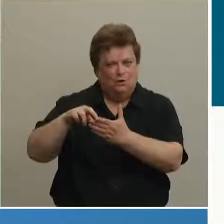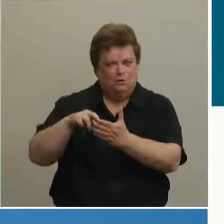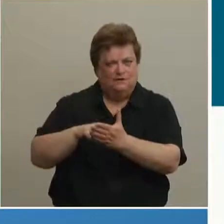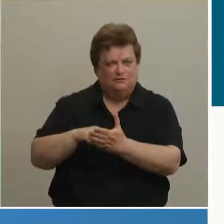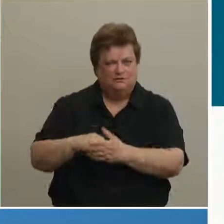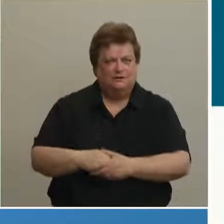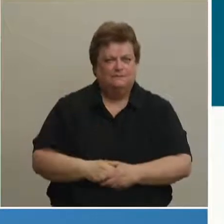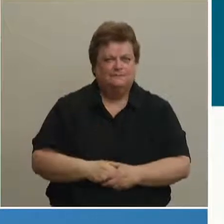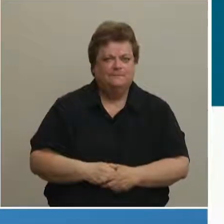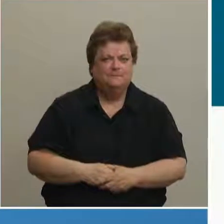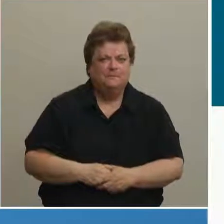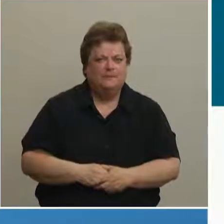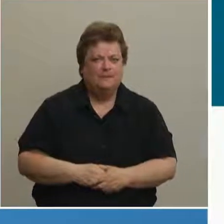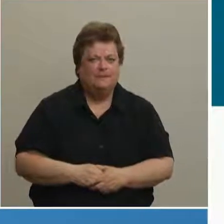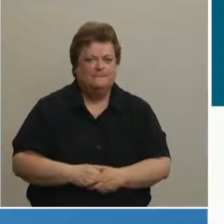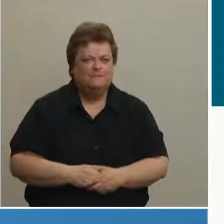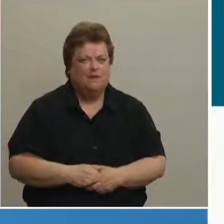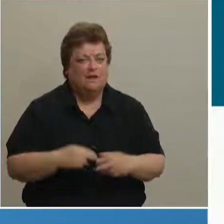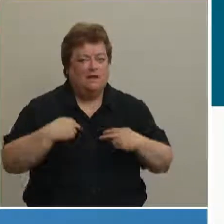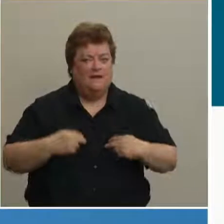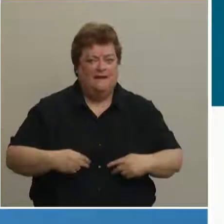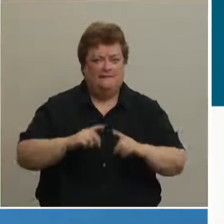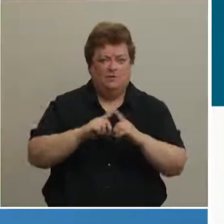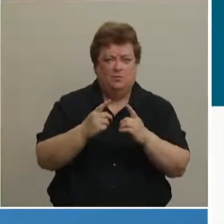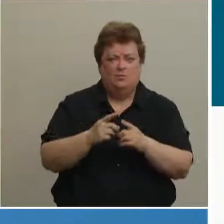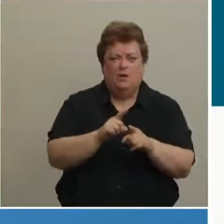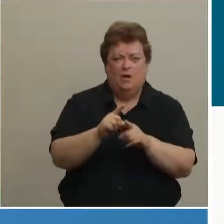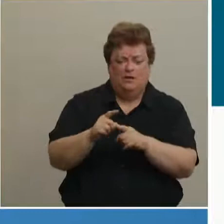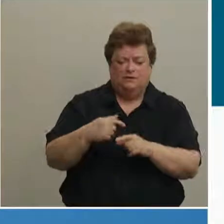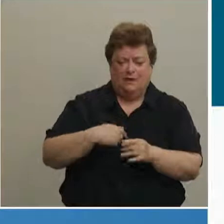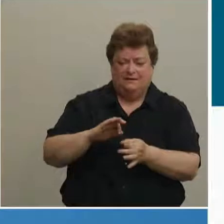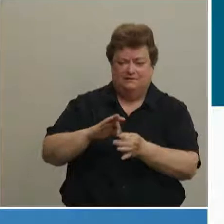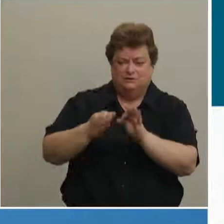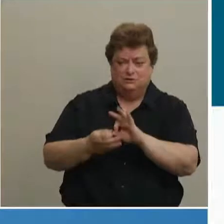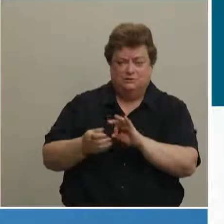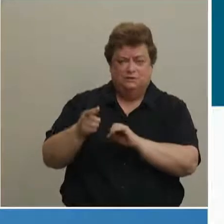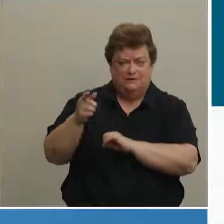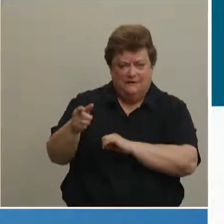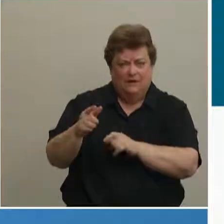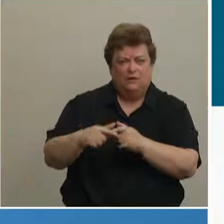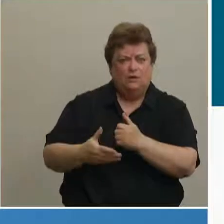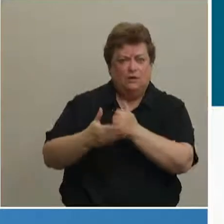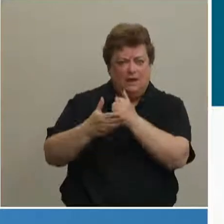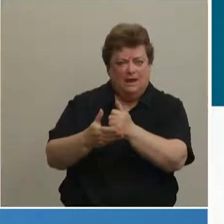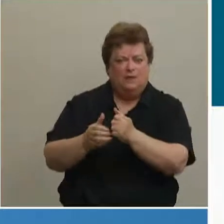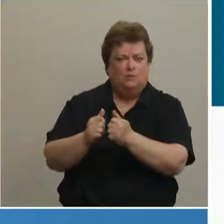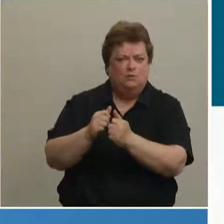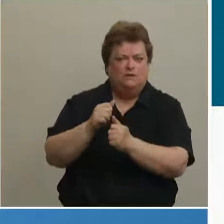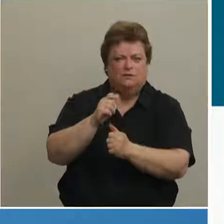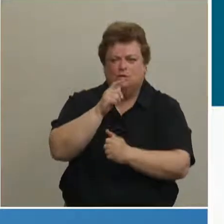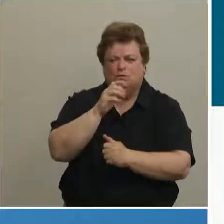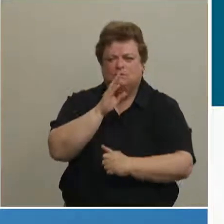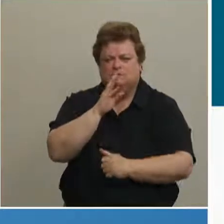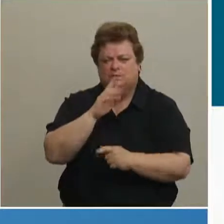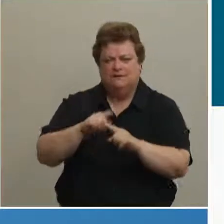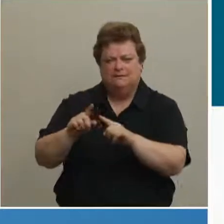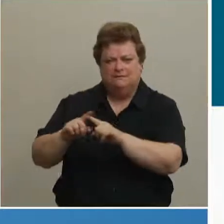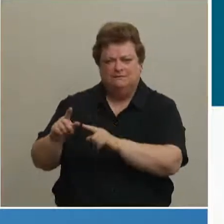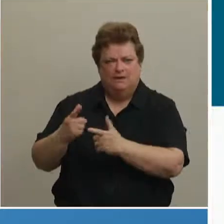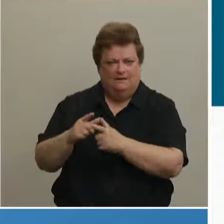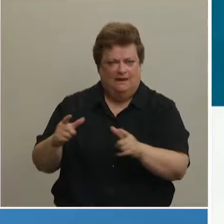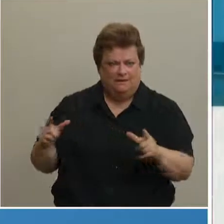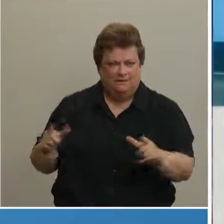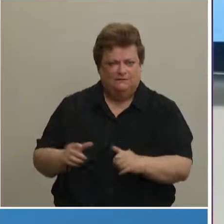402-441-8006 to register. The health department also has interpreters available to assist callers who speak other